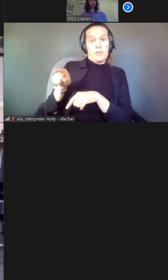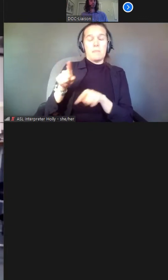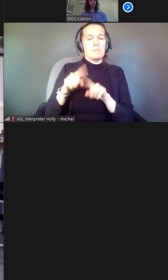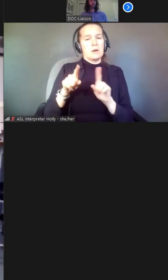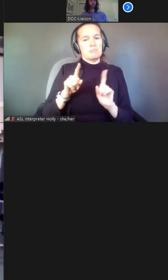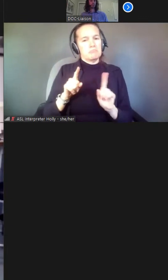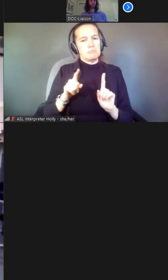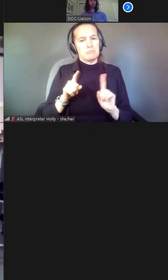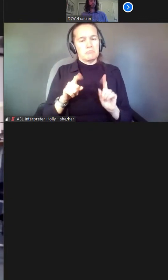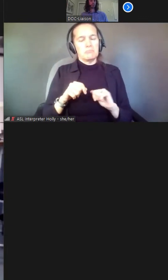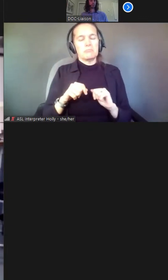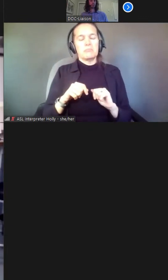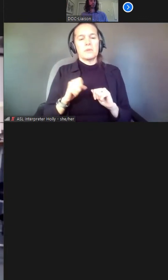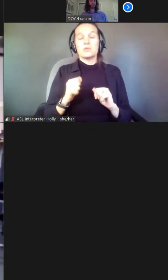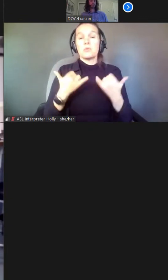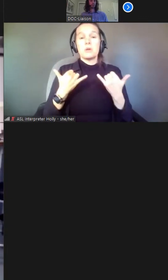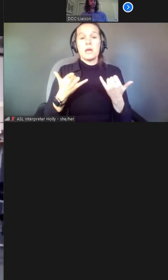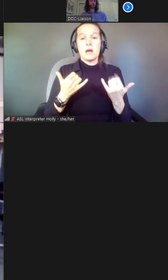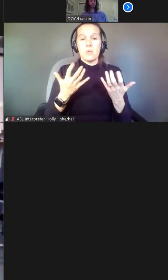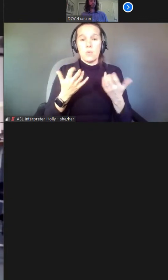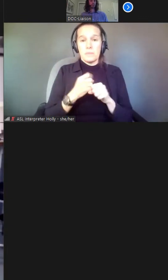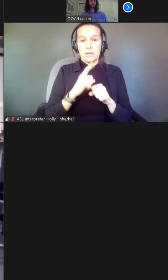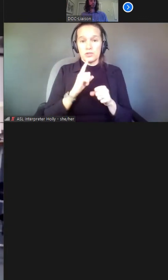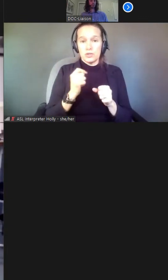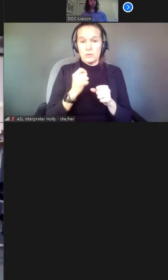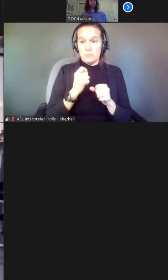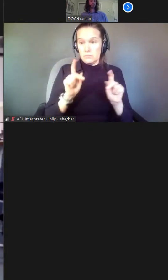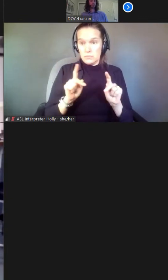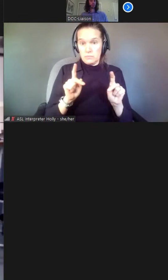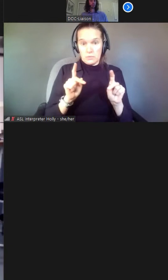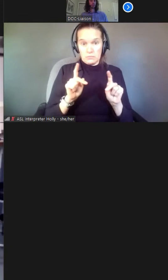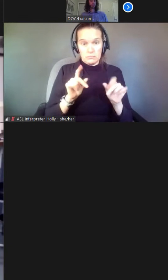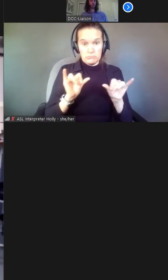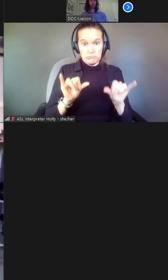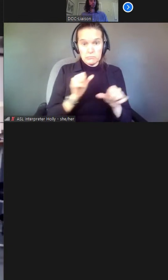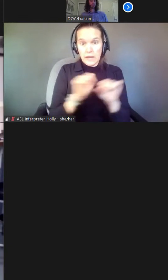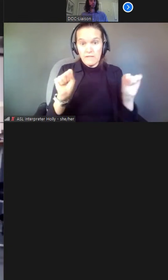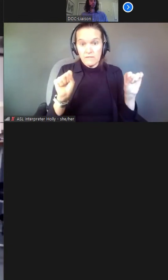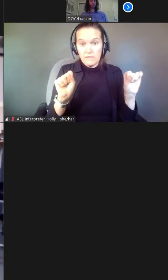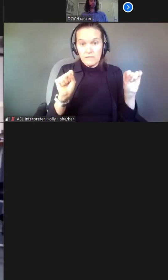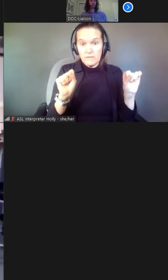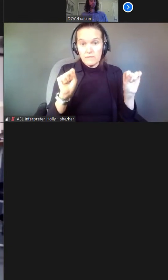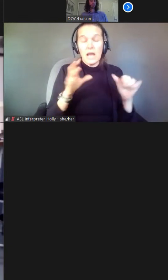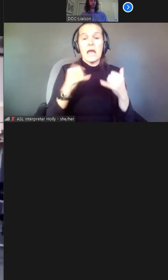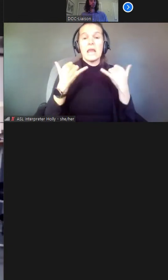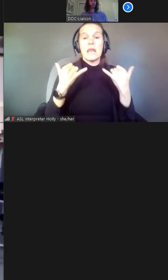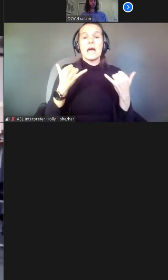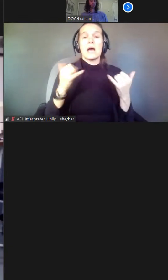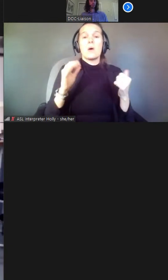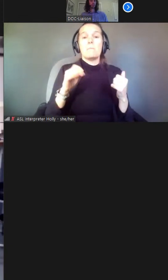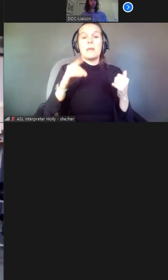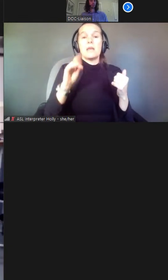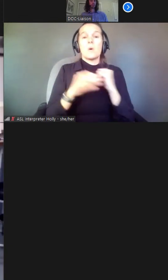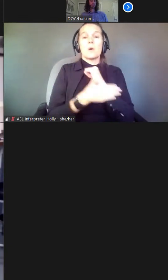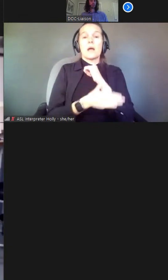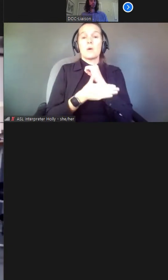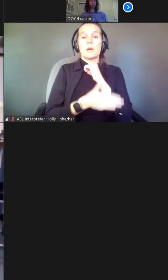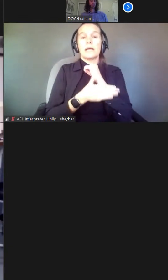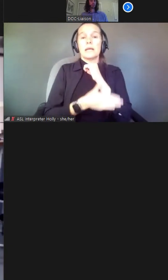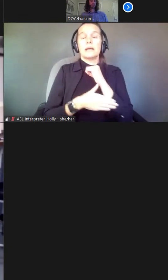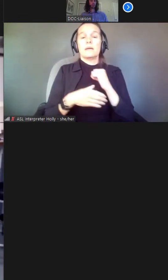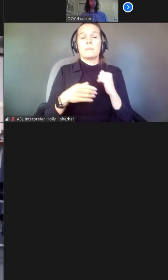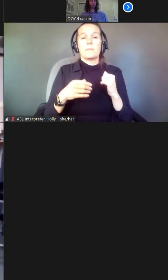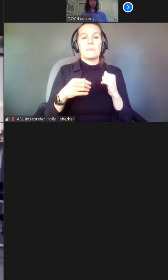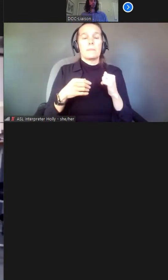in the meantime, make sure everyone stays safe. And so, especially now in Mendocino County, while we are still in the midst